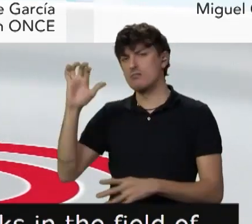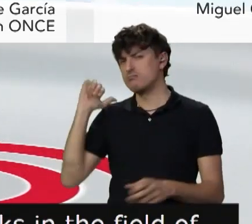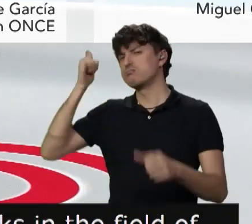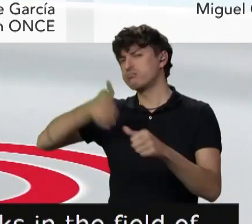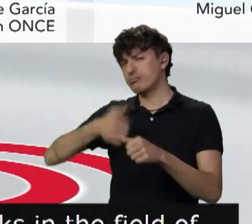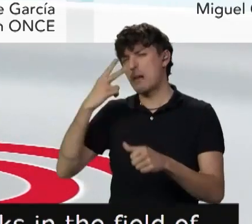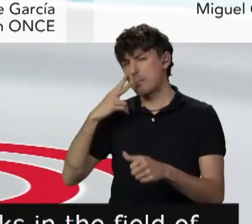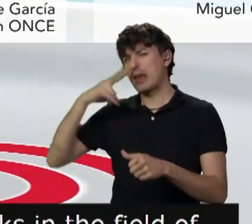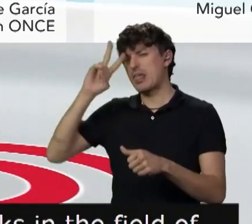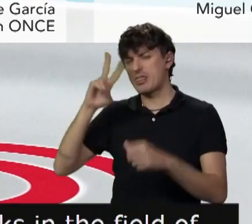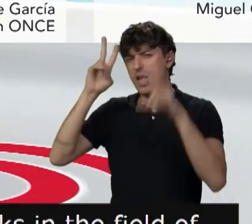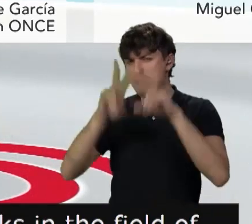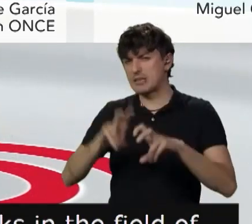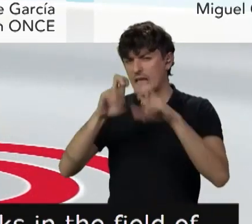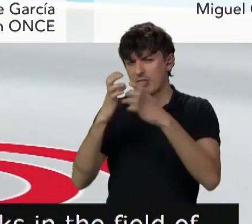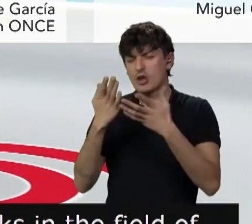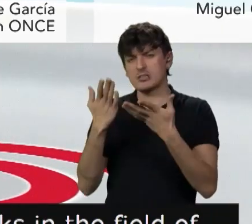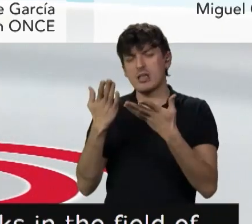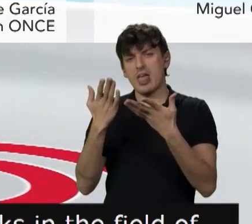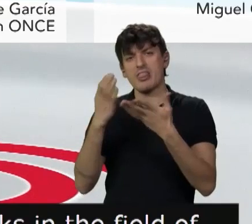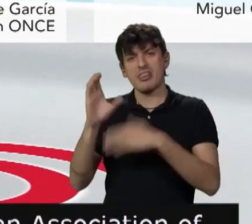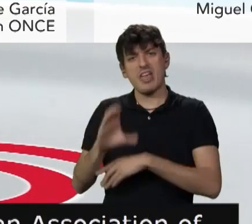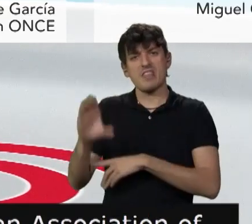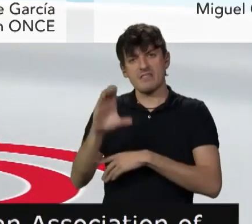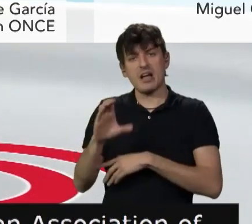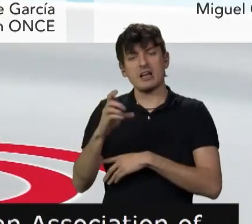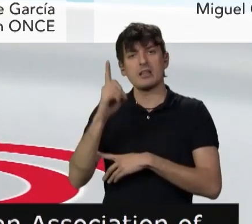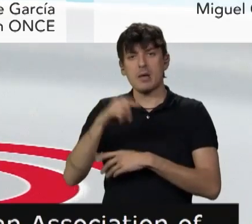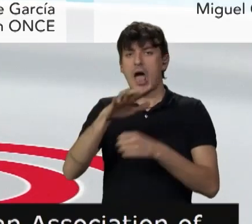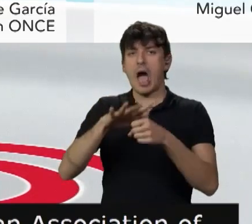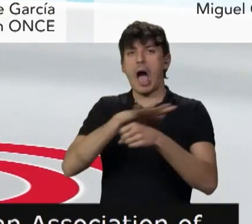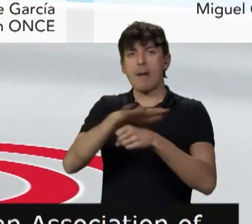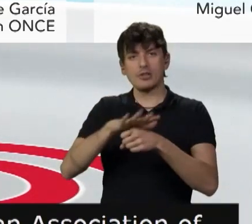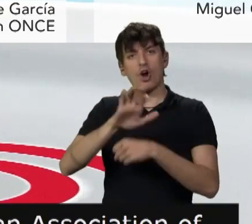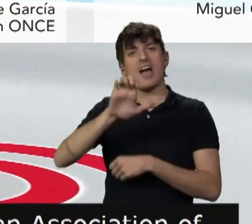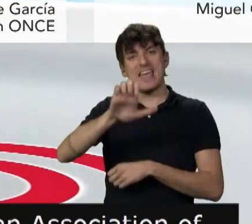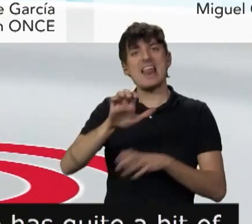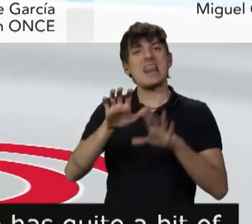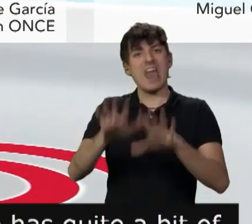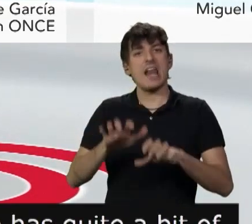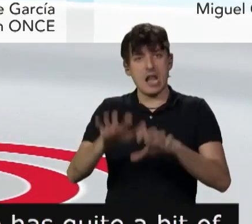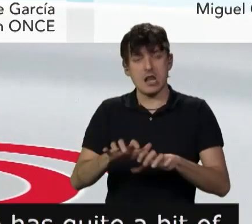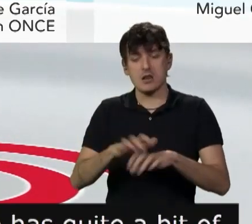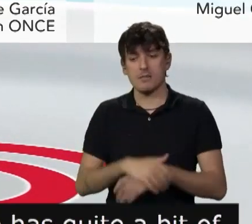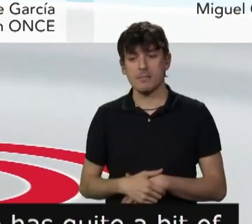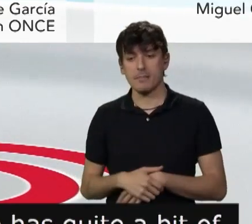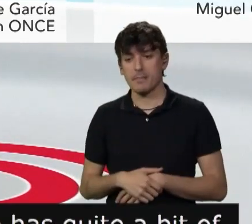wide experience in scientific research and in the field of e-learning.